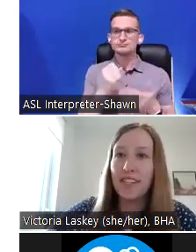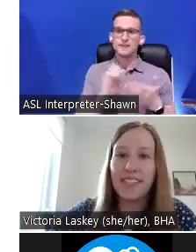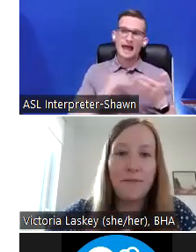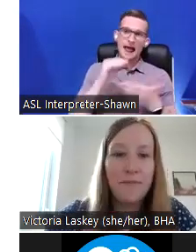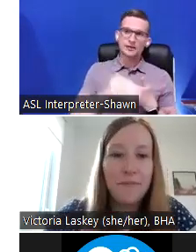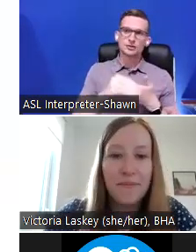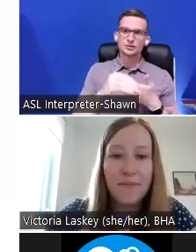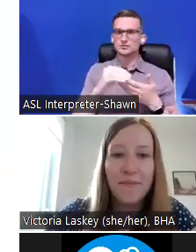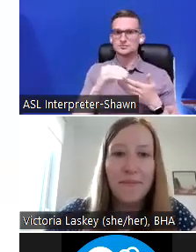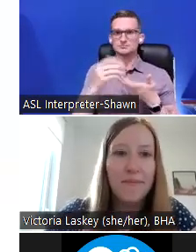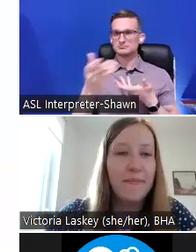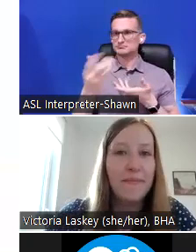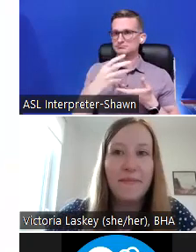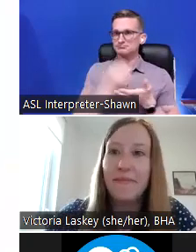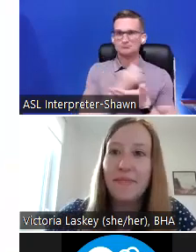with us.